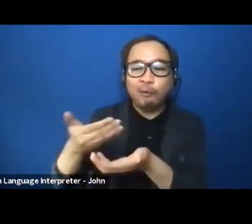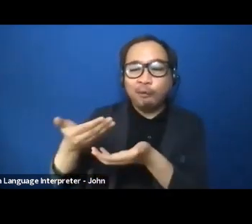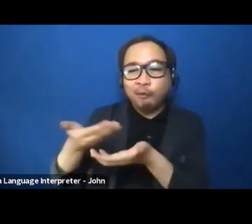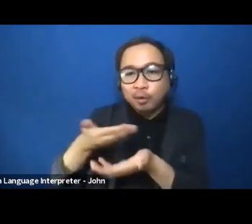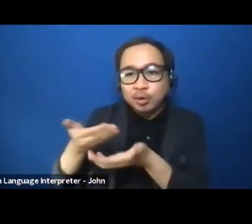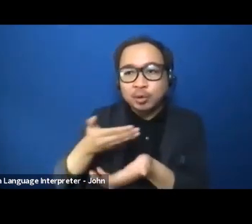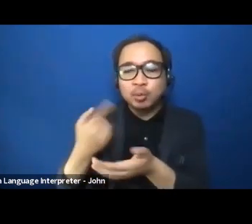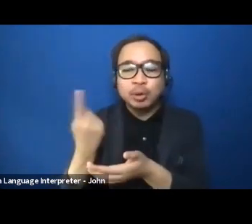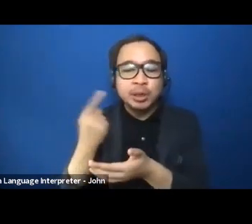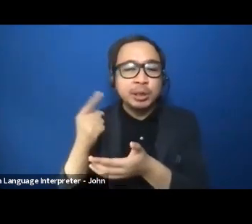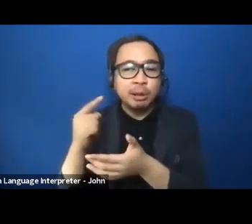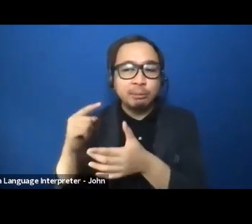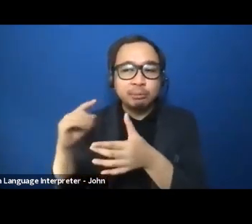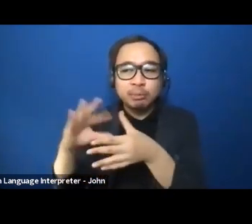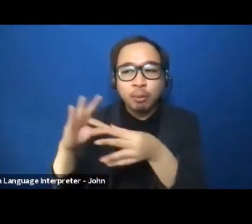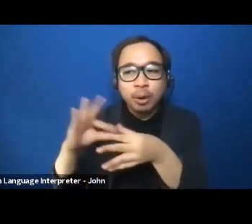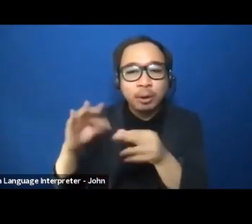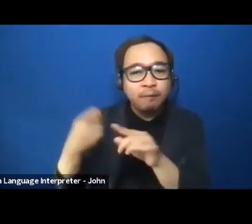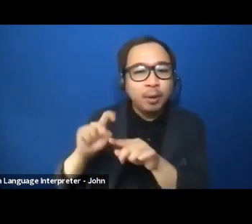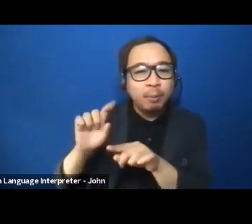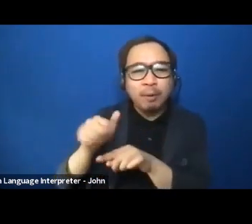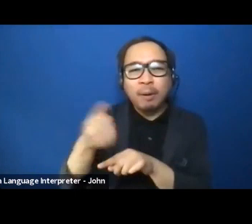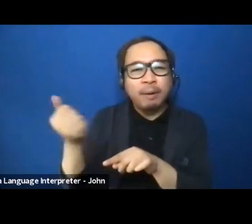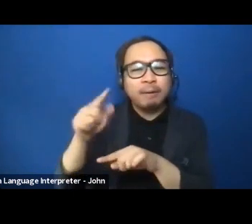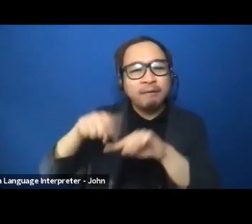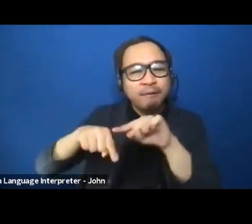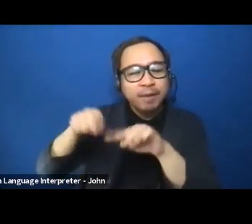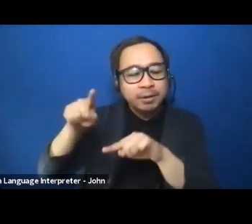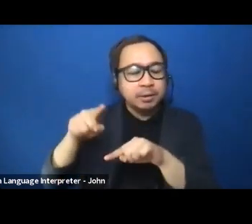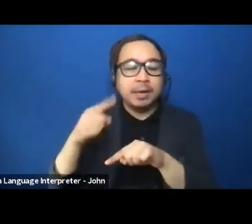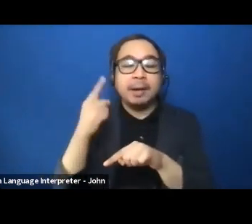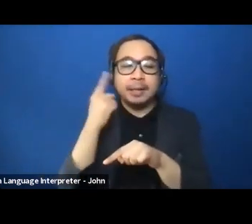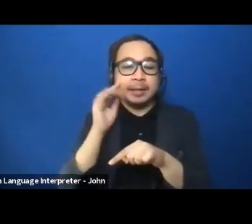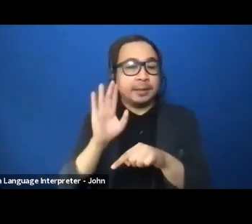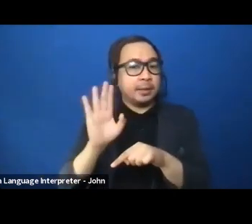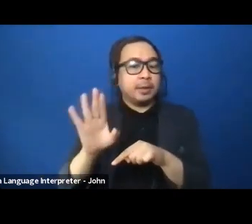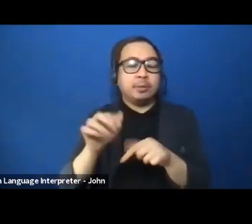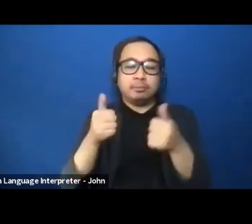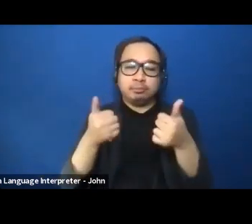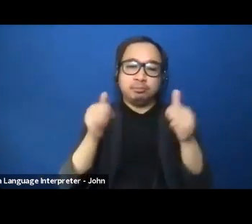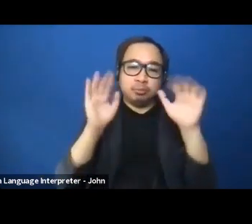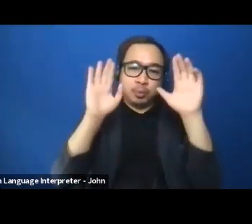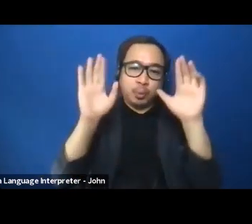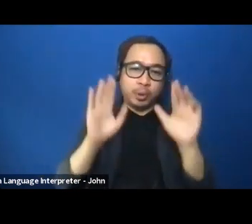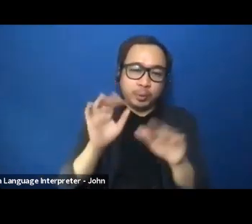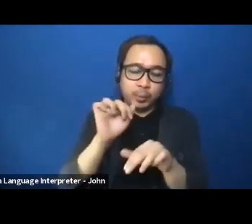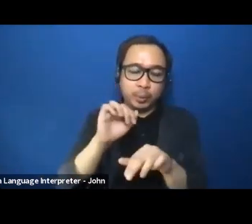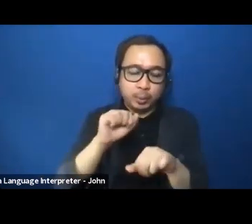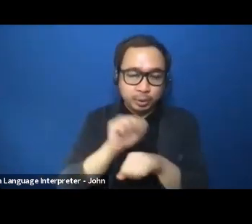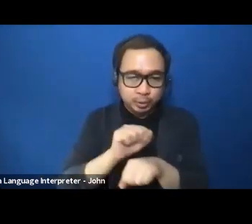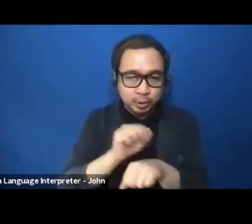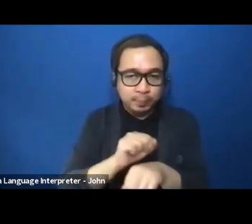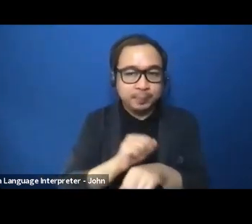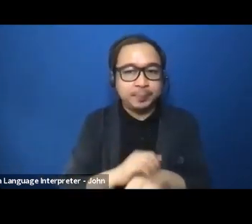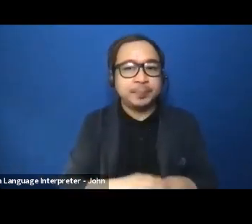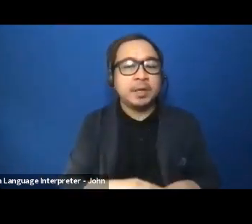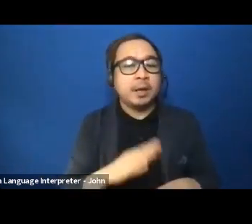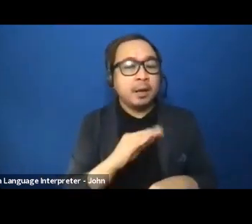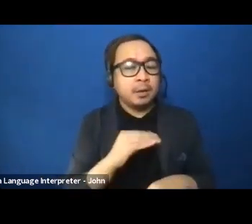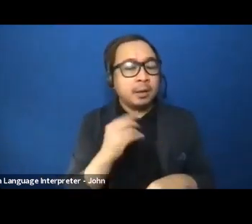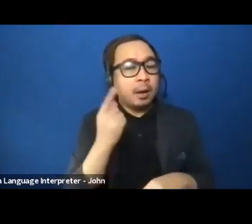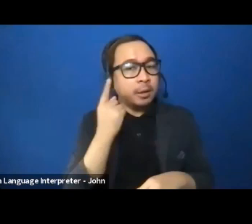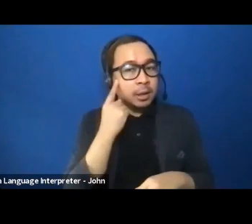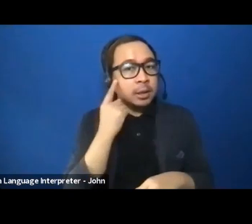peer. So it seemed like, you know, you have done a great job. And, you know, I think that